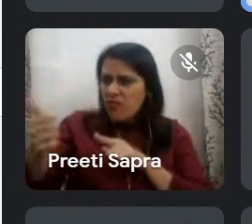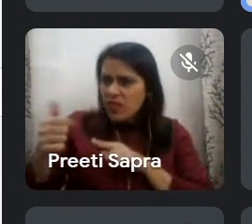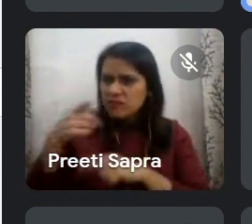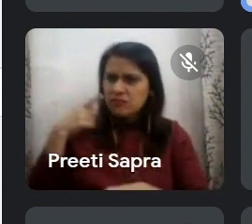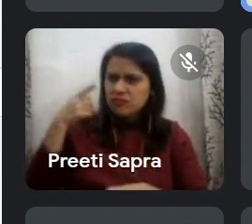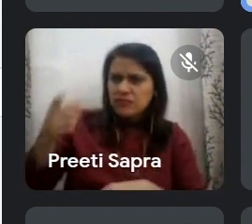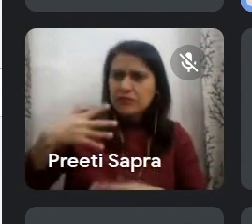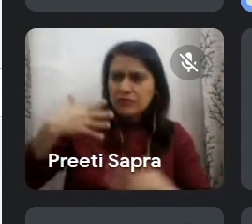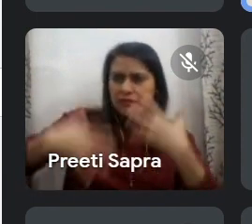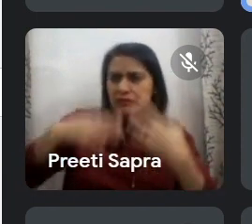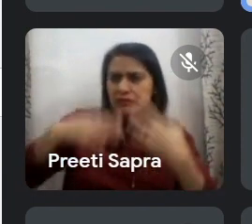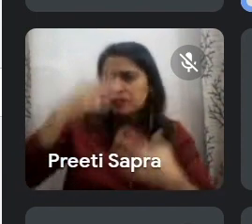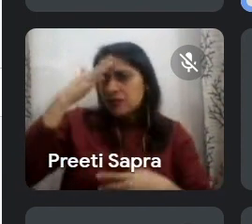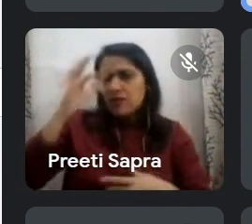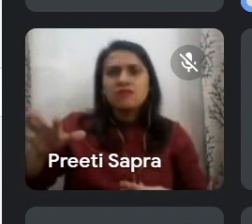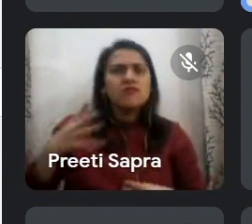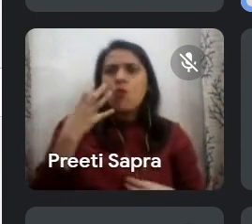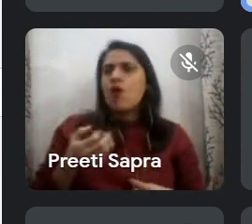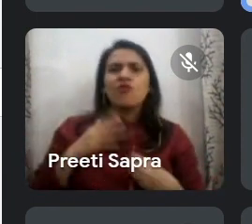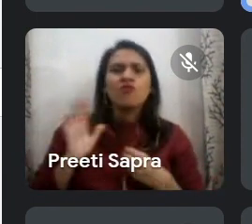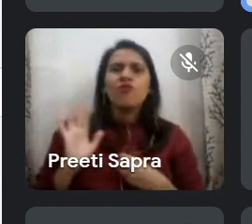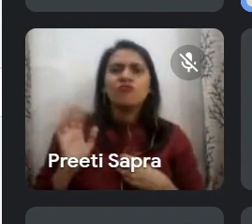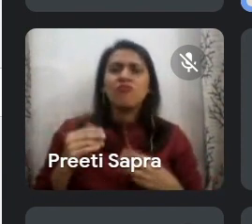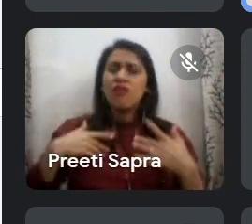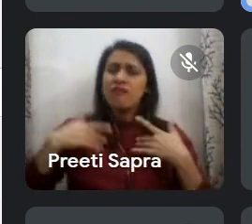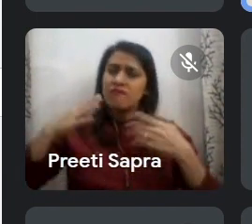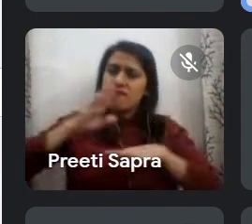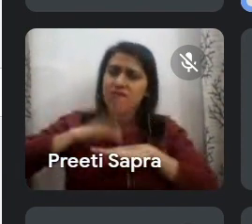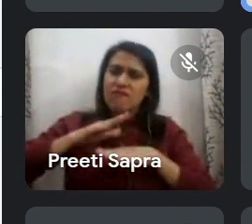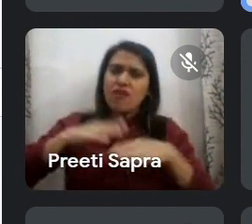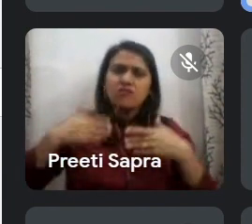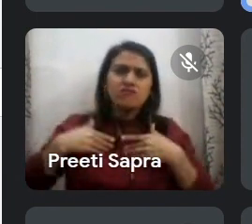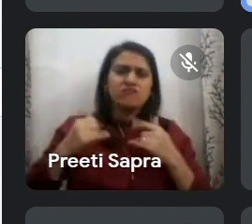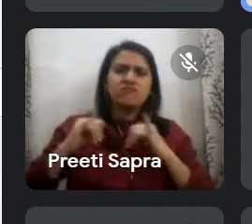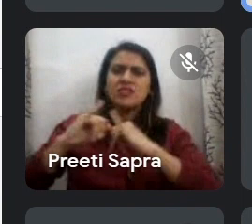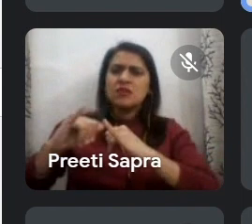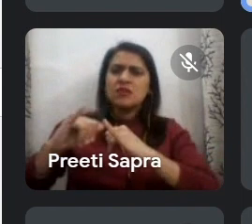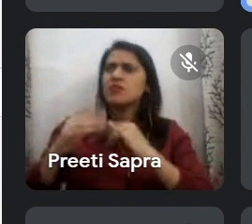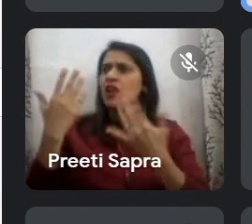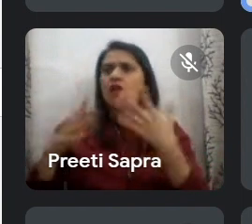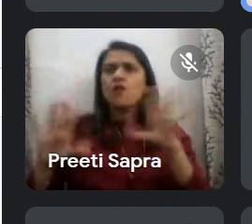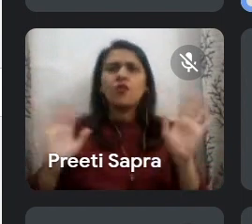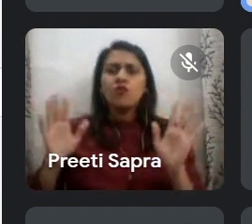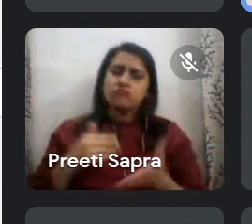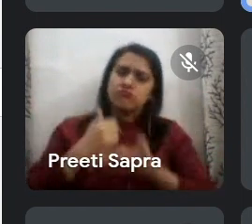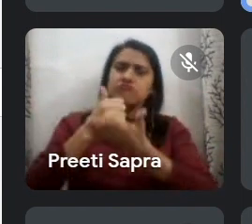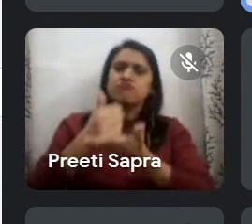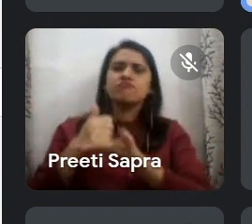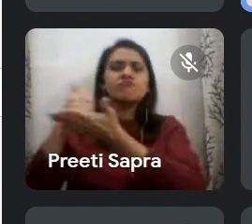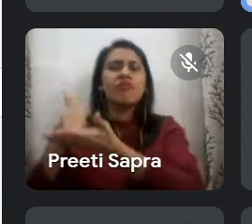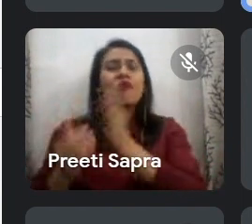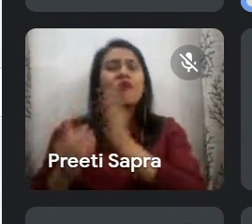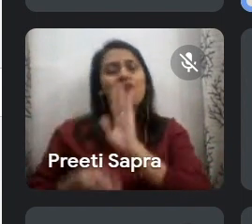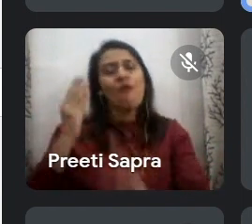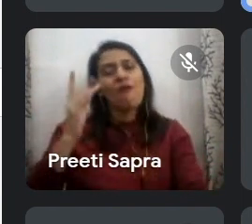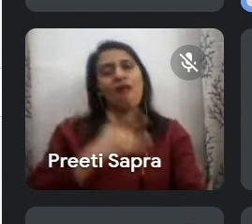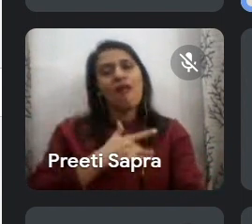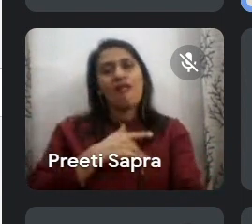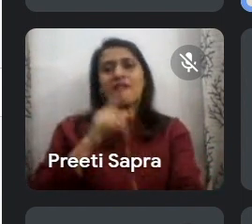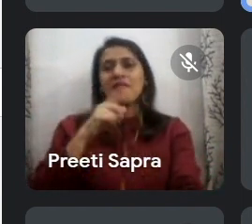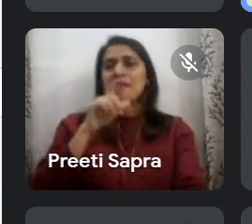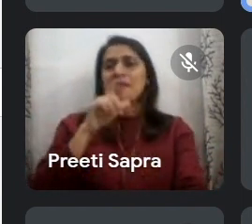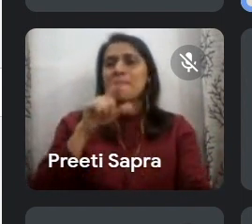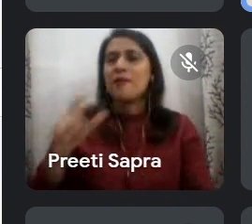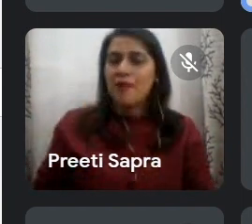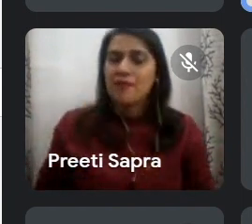like they don't really it's not like they're not there for anyone to help out. Even though like they have so